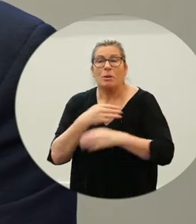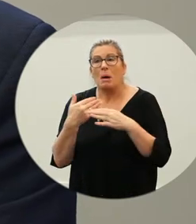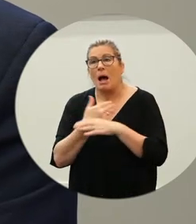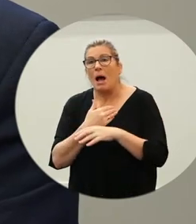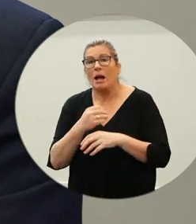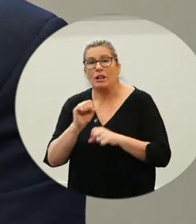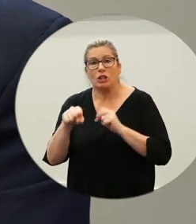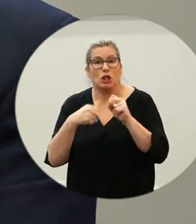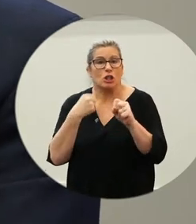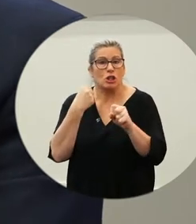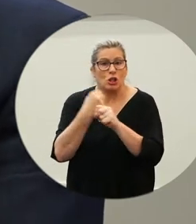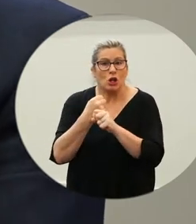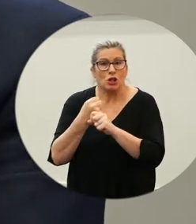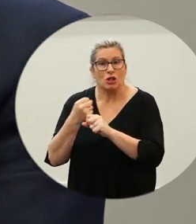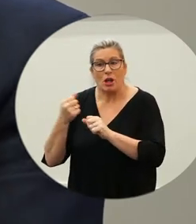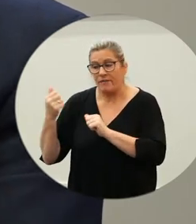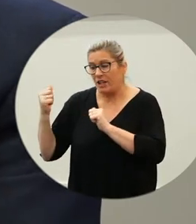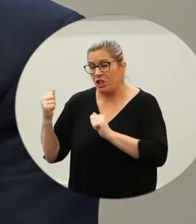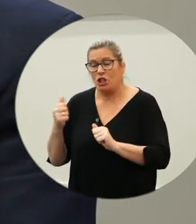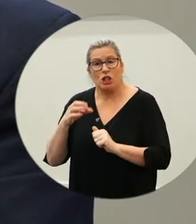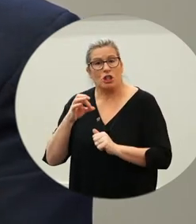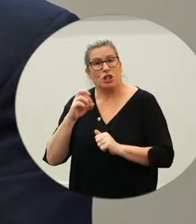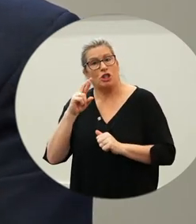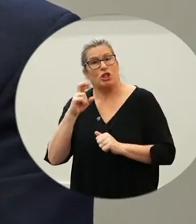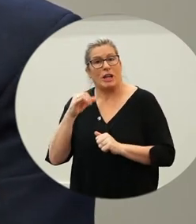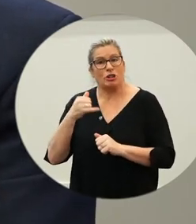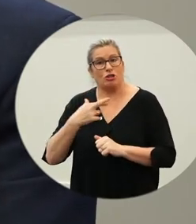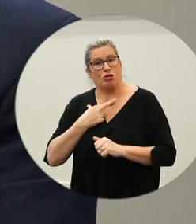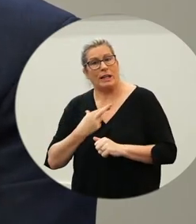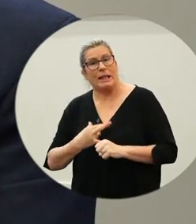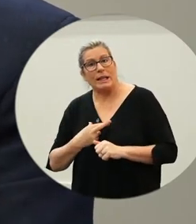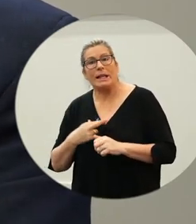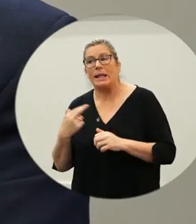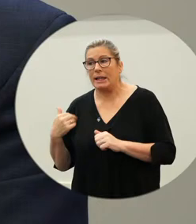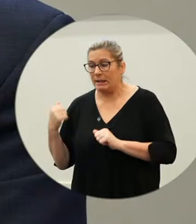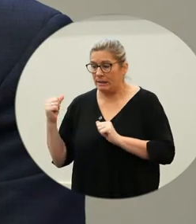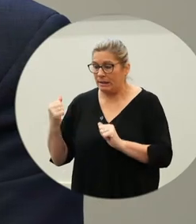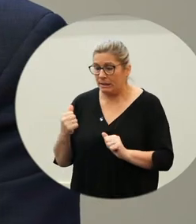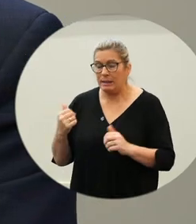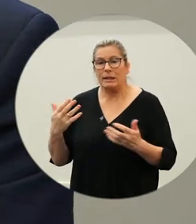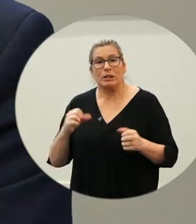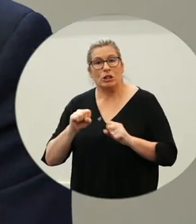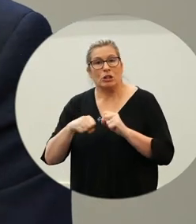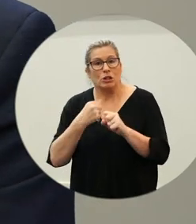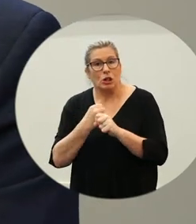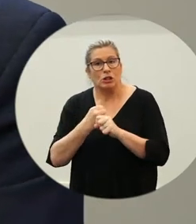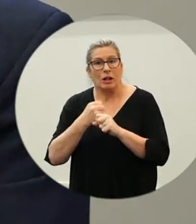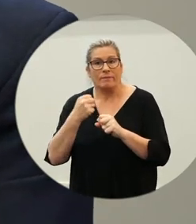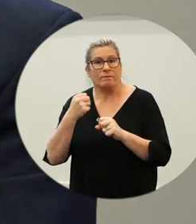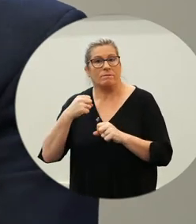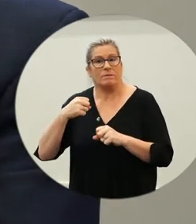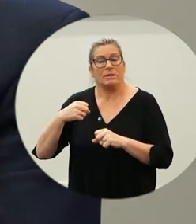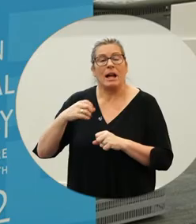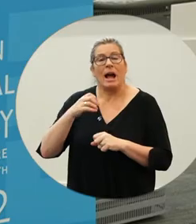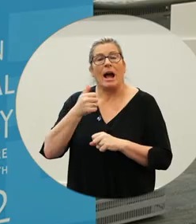the sons of the gentry, the sons of the aristocracy,